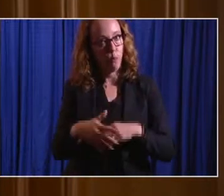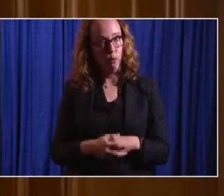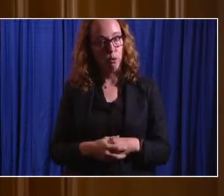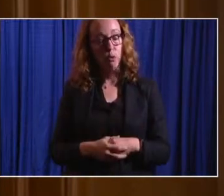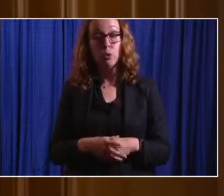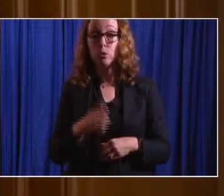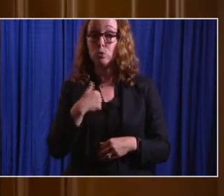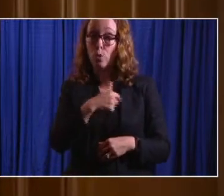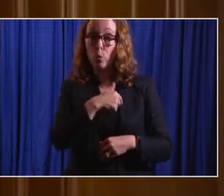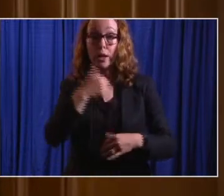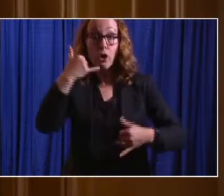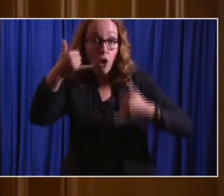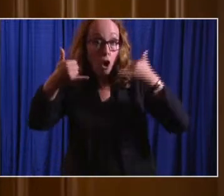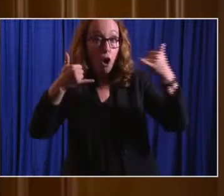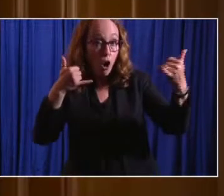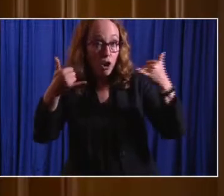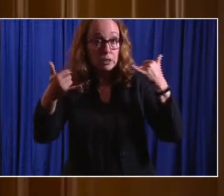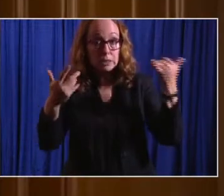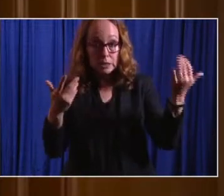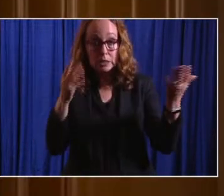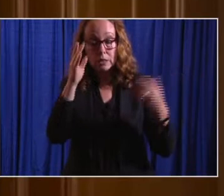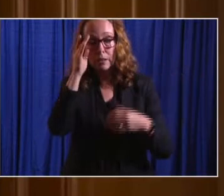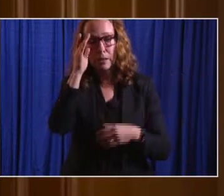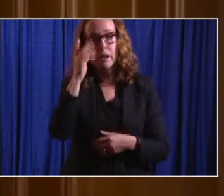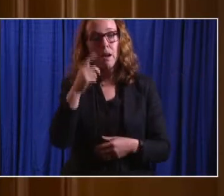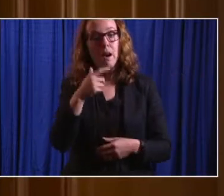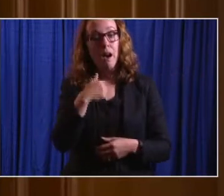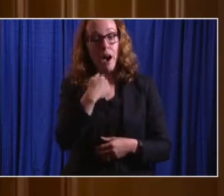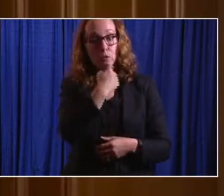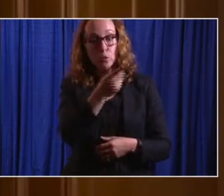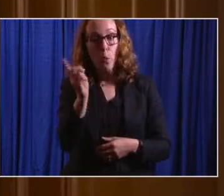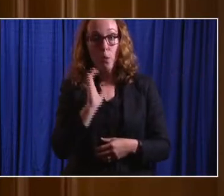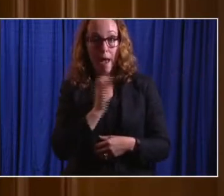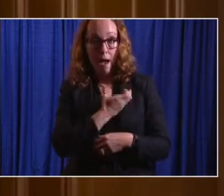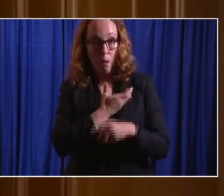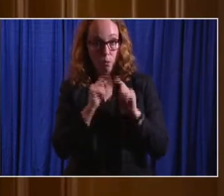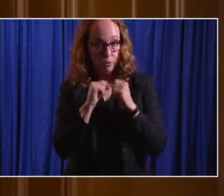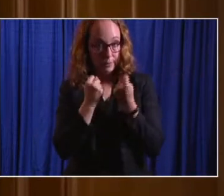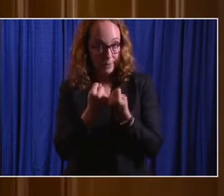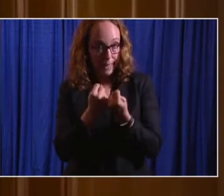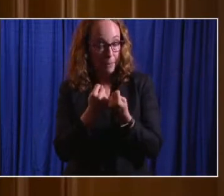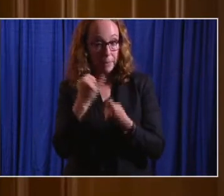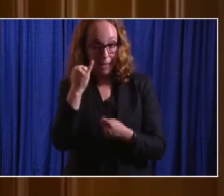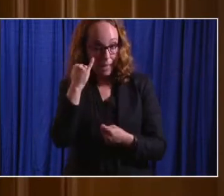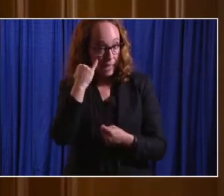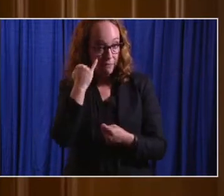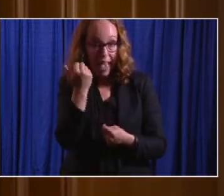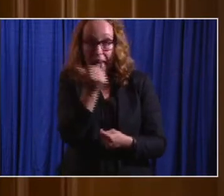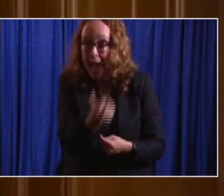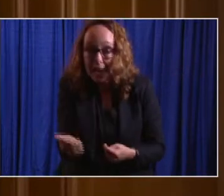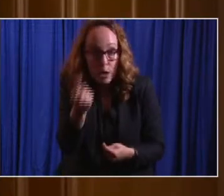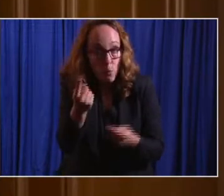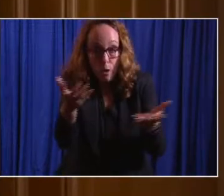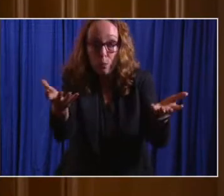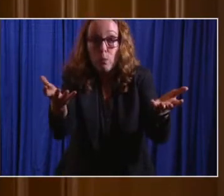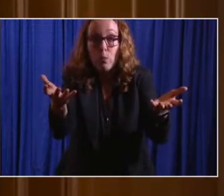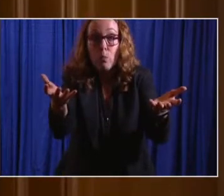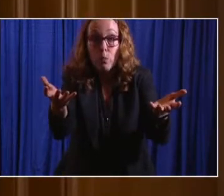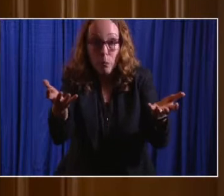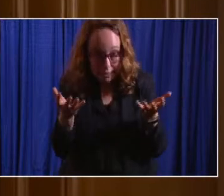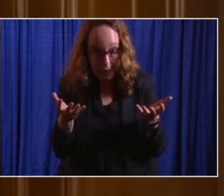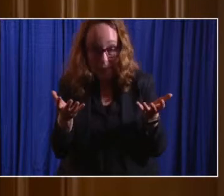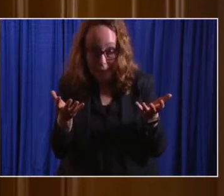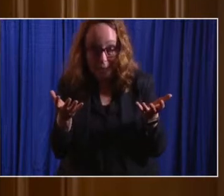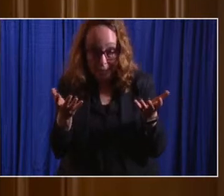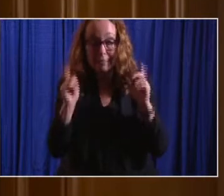you know, where to send that. I've told our team, anybody who wants it, who we think has any chance of getting it in people's arms, let's